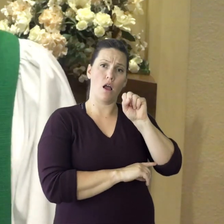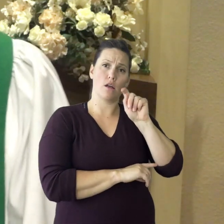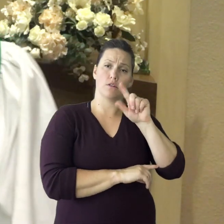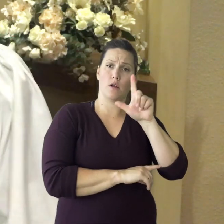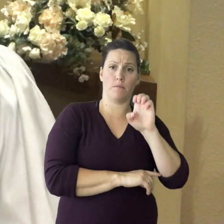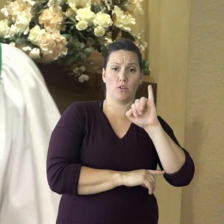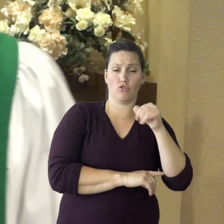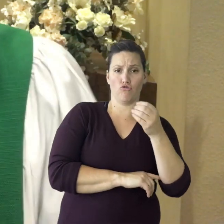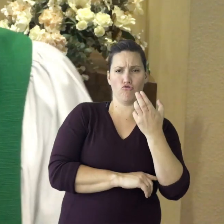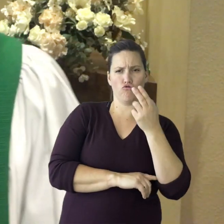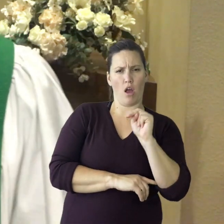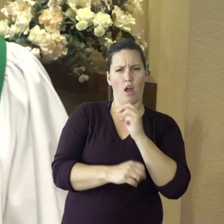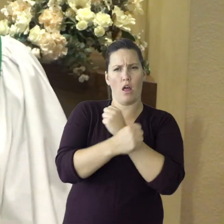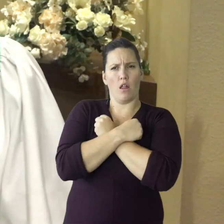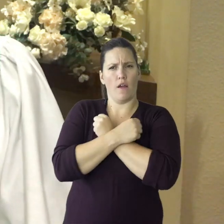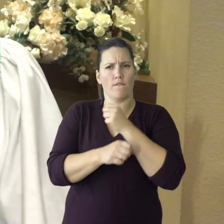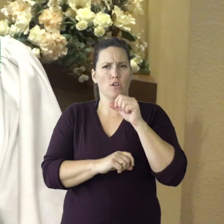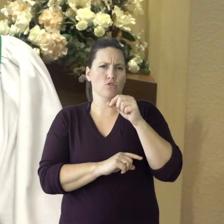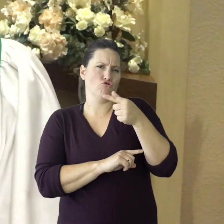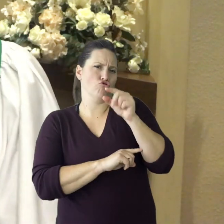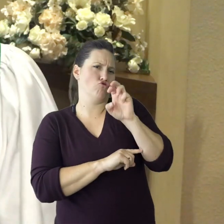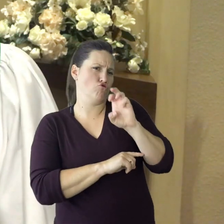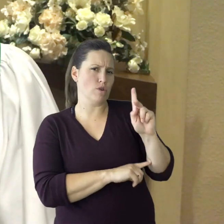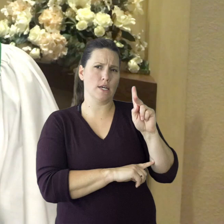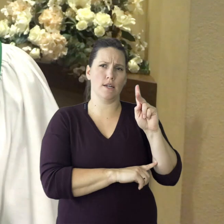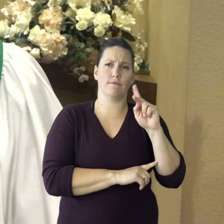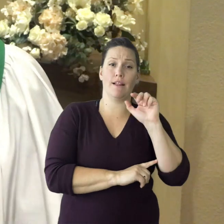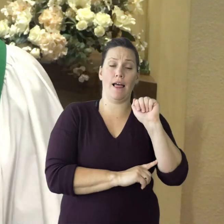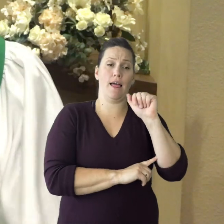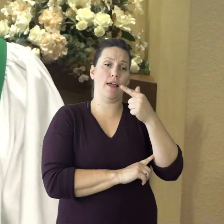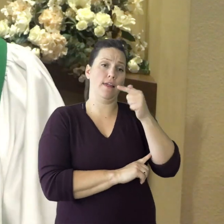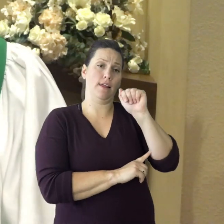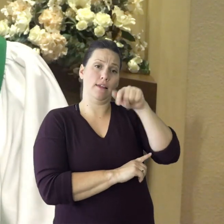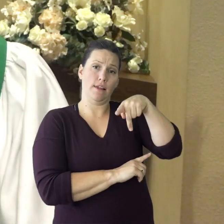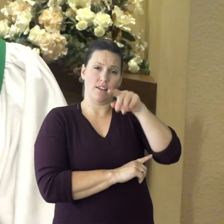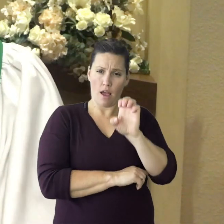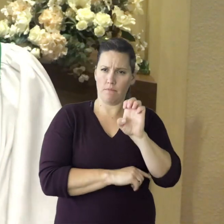Apostle John loves this Greek word agape,